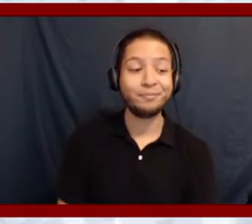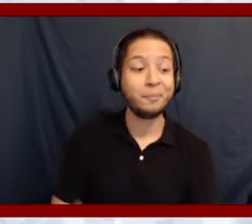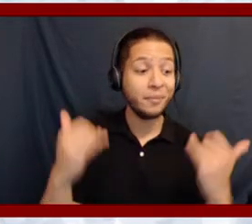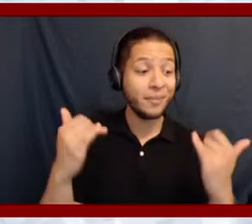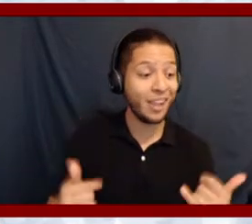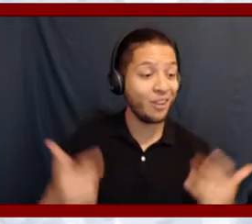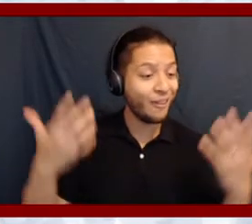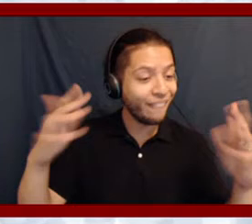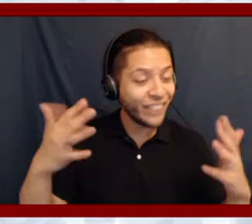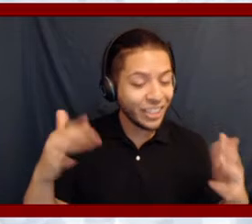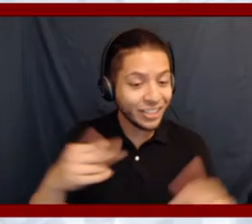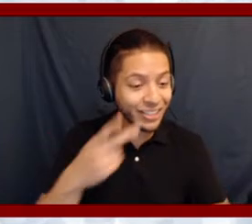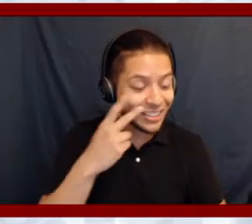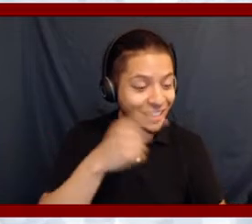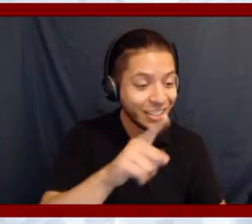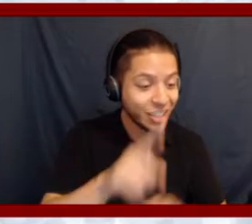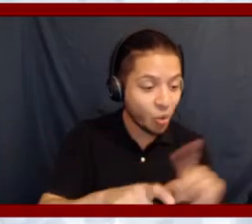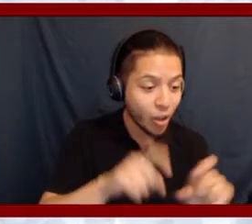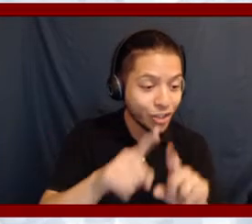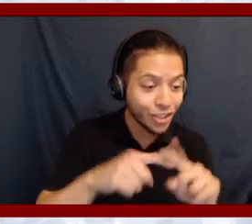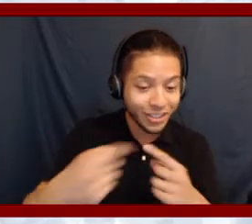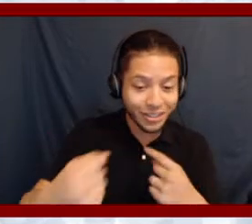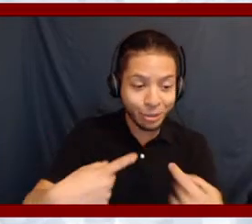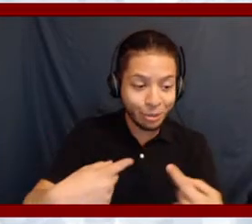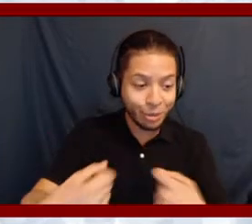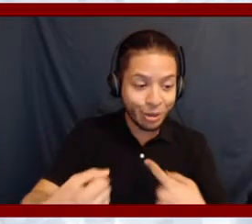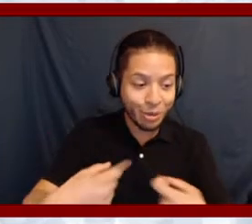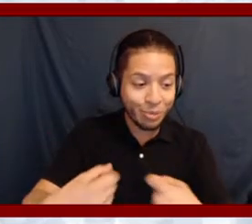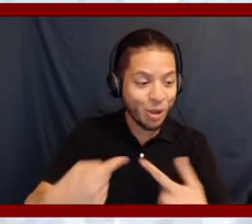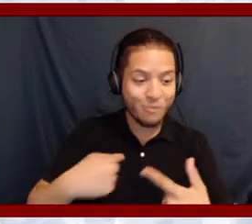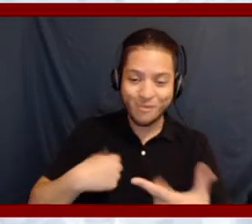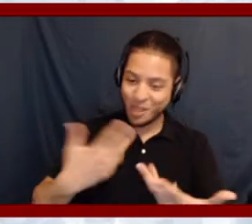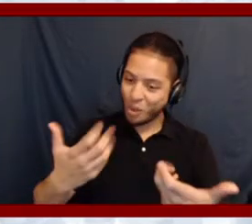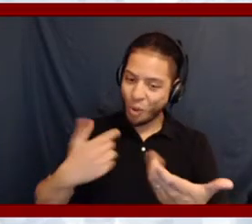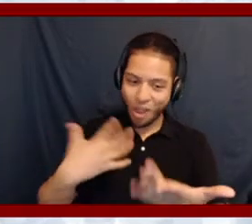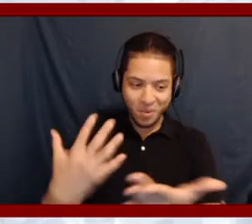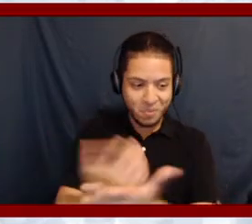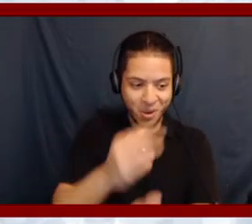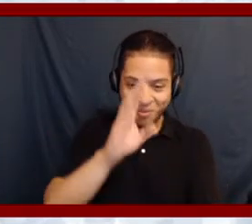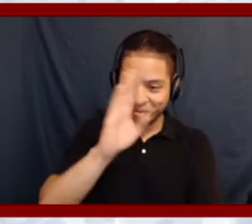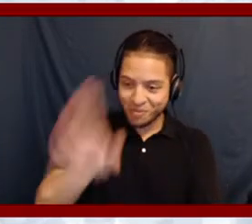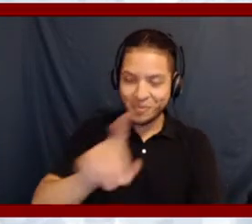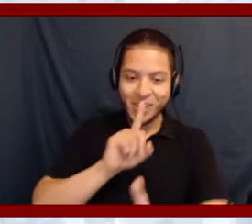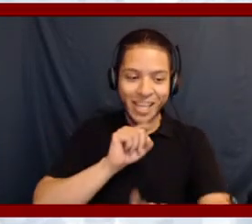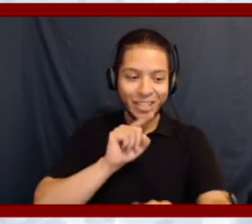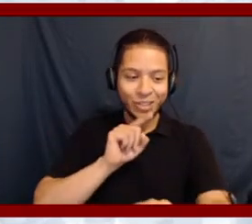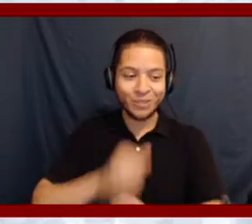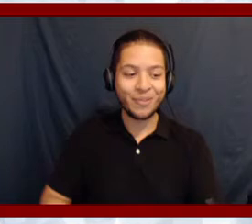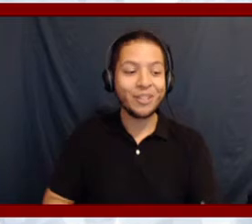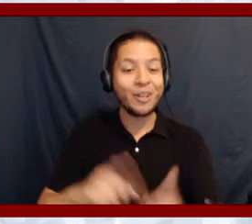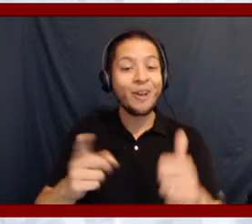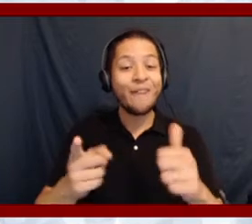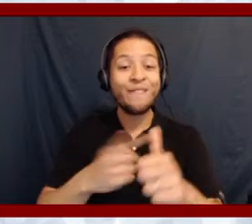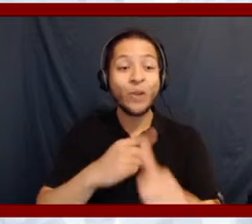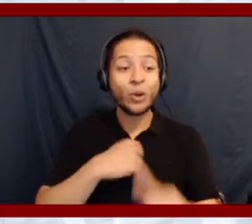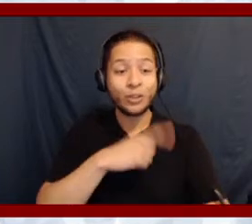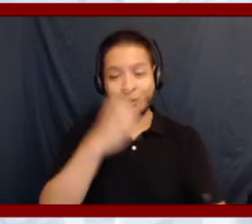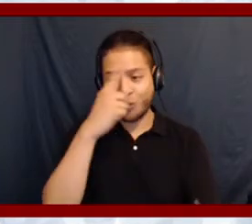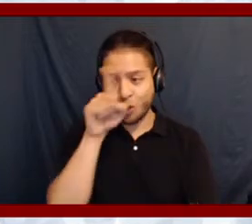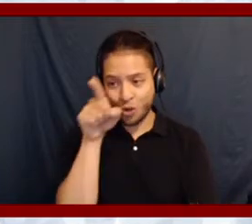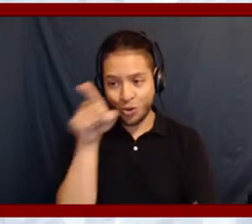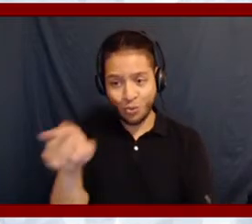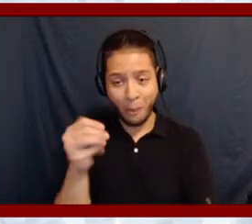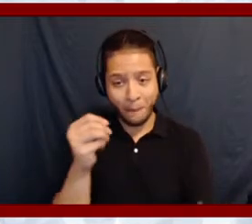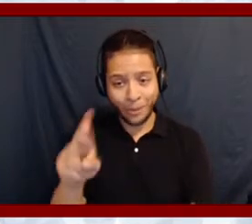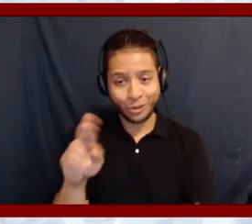been coming in from our audience, and I want to go straight to those questions. So the first one is for you, Mr. Richmond. It is